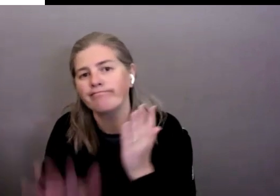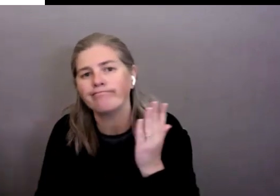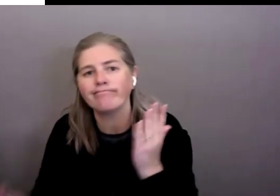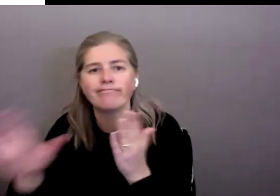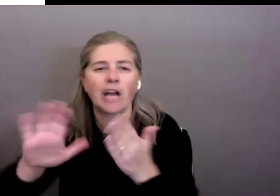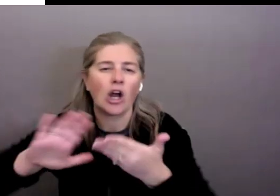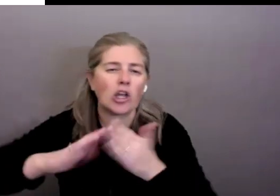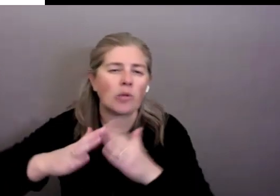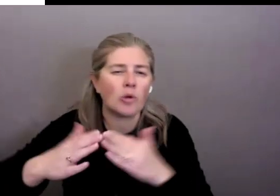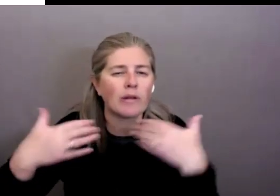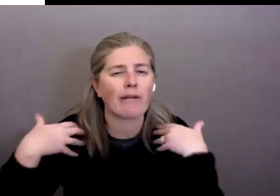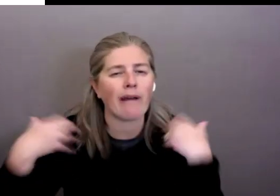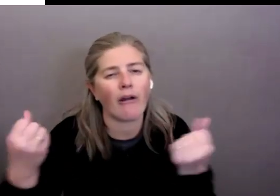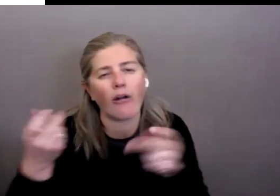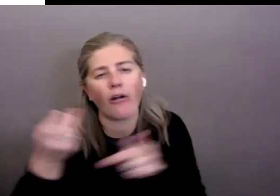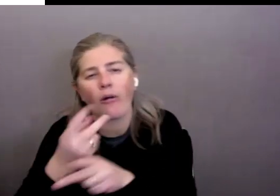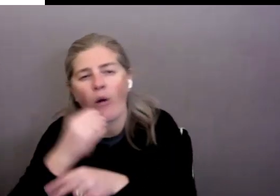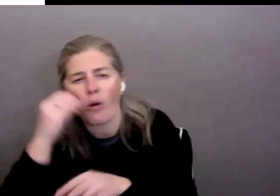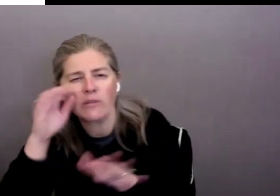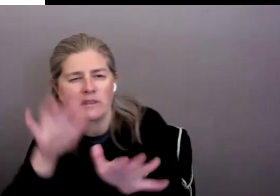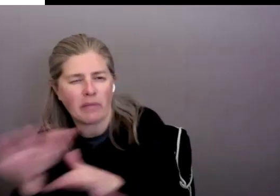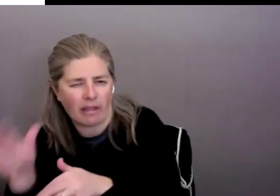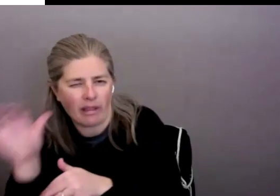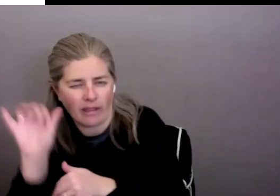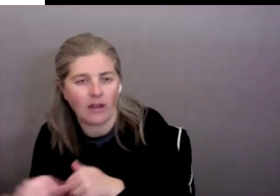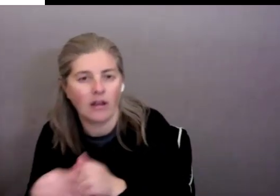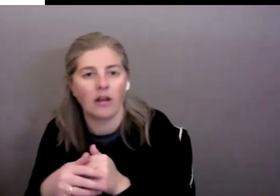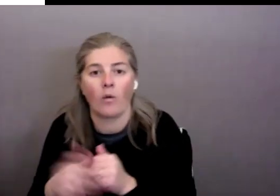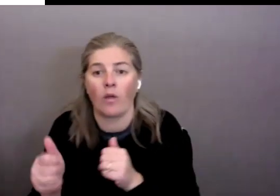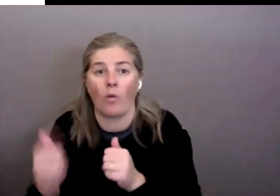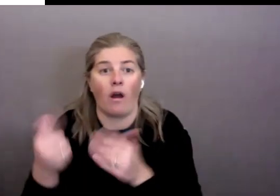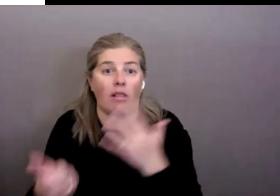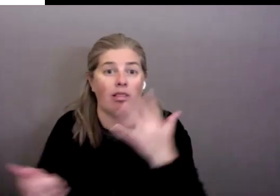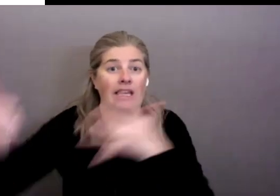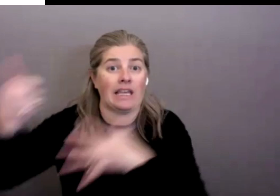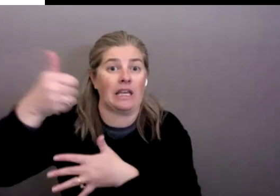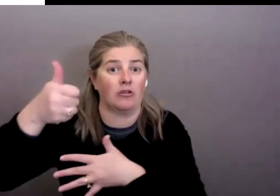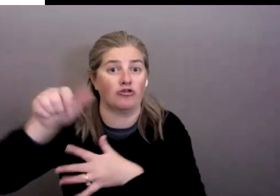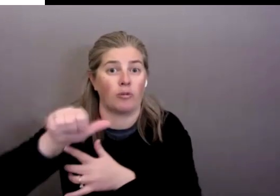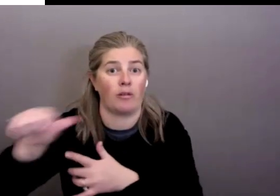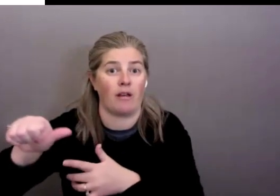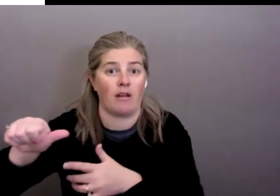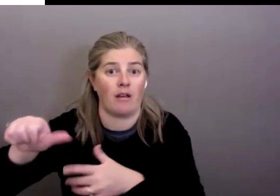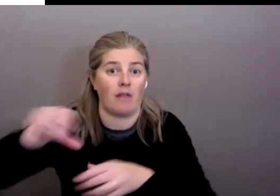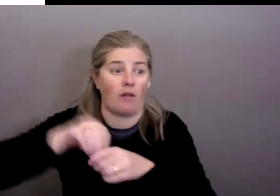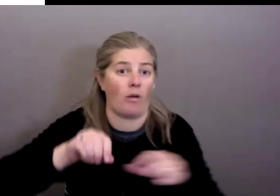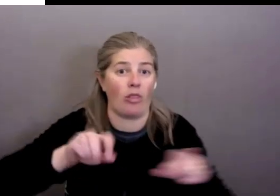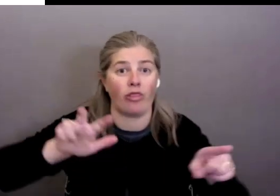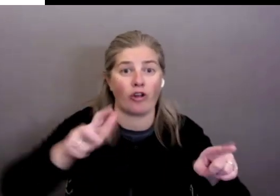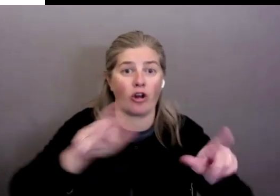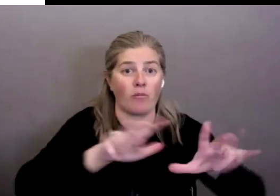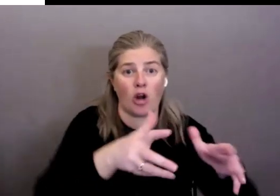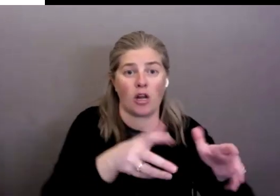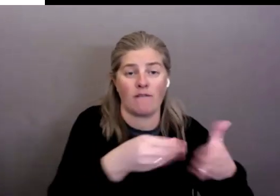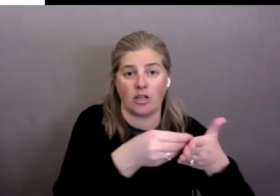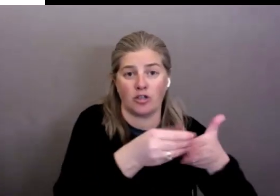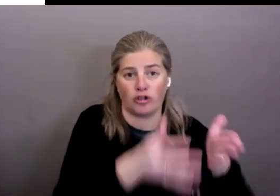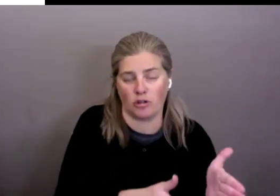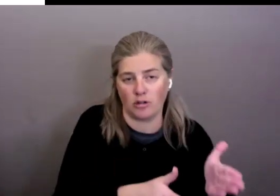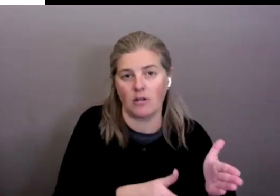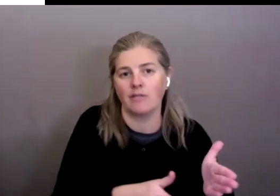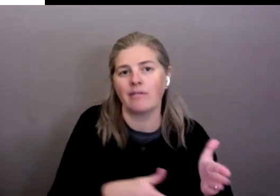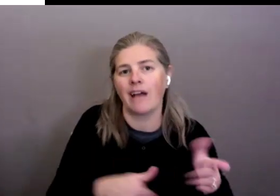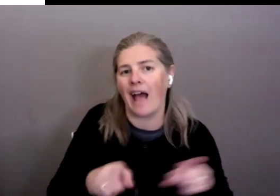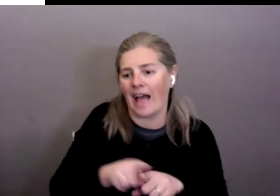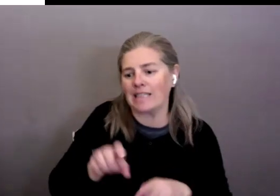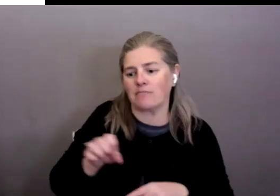hub, for example, with one lead AAA primarily engaging with a third-party funder. In this case, at the discretion of the